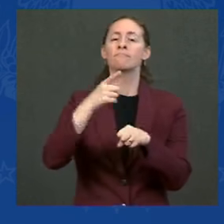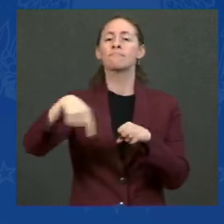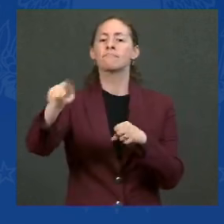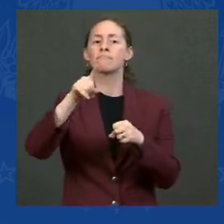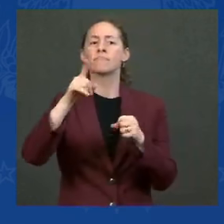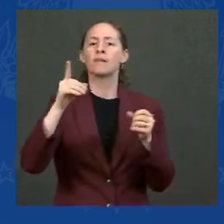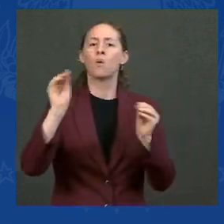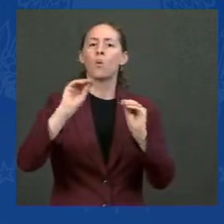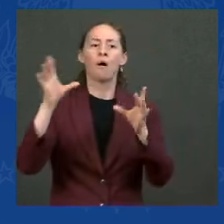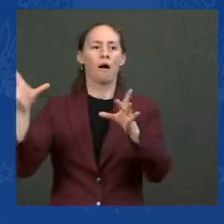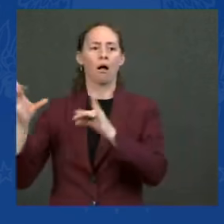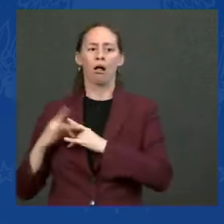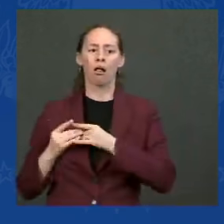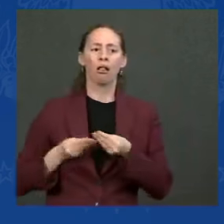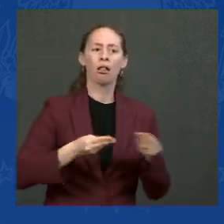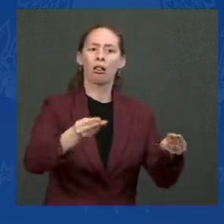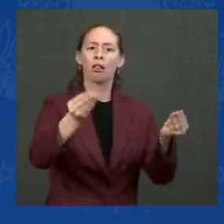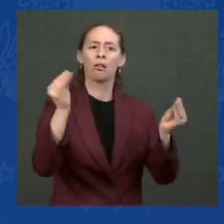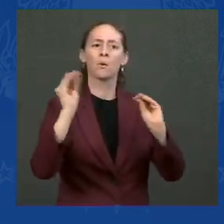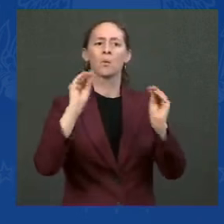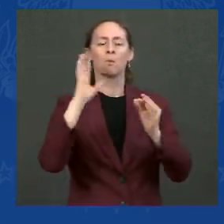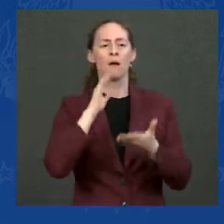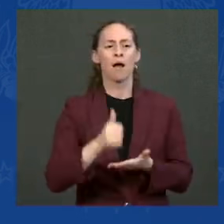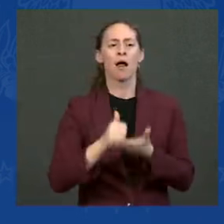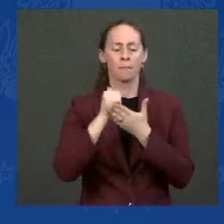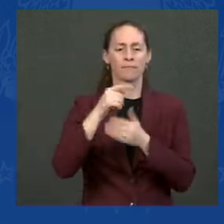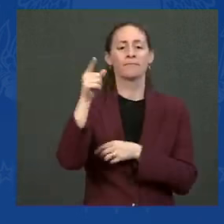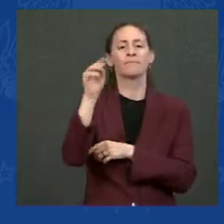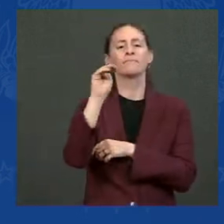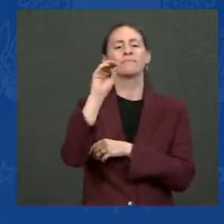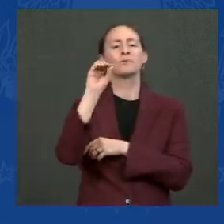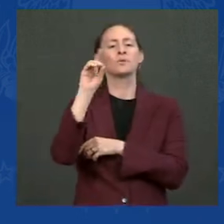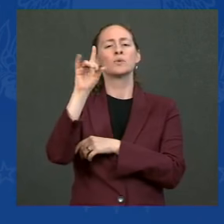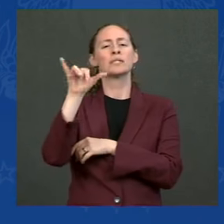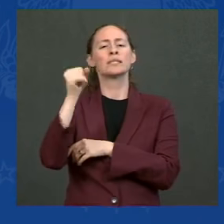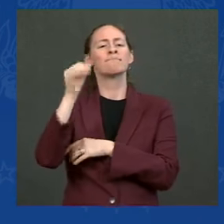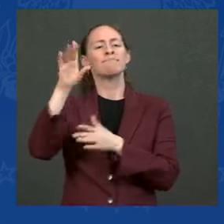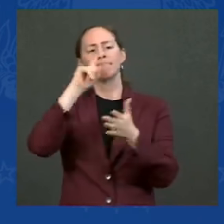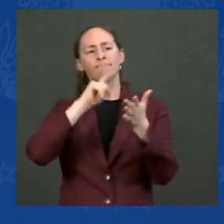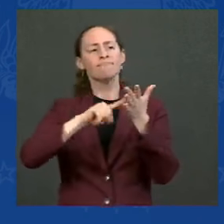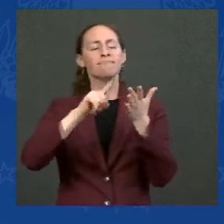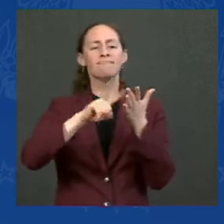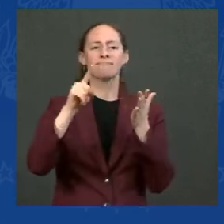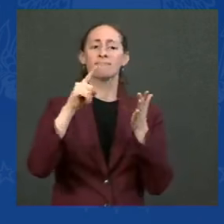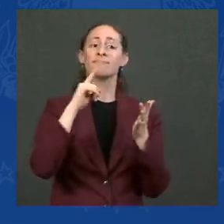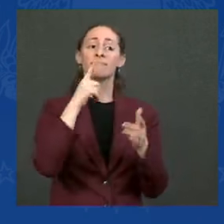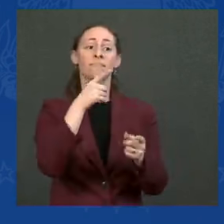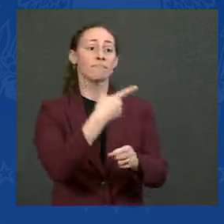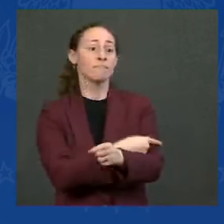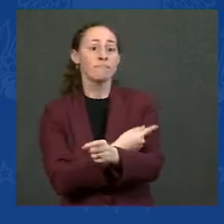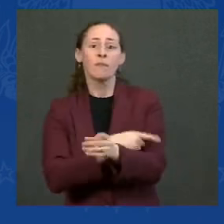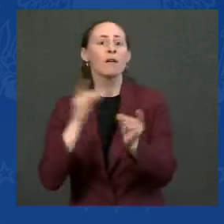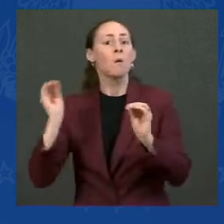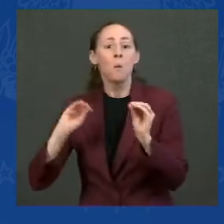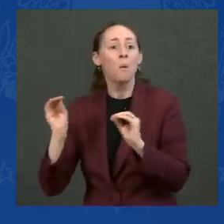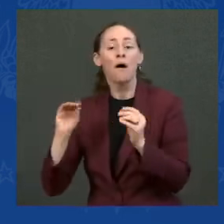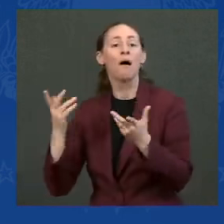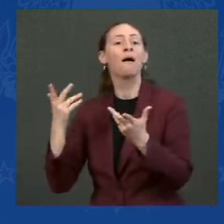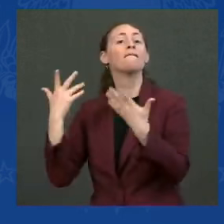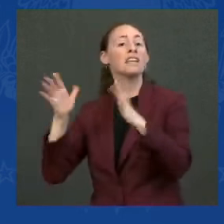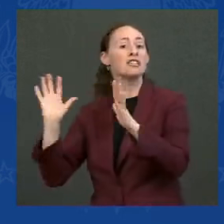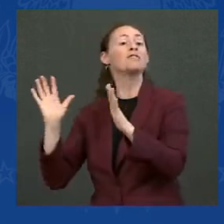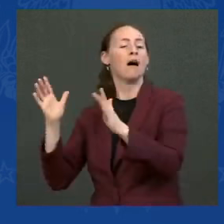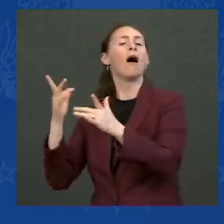work. Moody's on Wall Street. Vaccination means fewer infections, hospitalizations, and death. In turn,